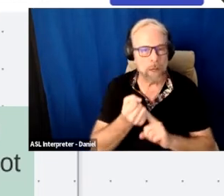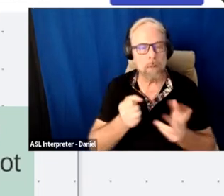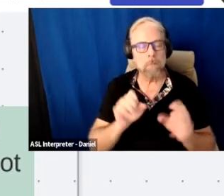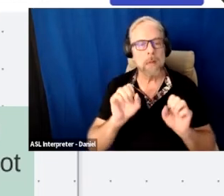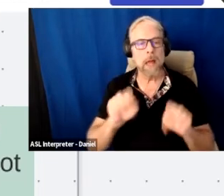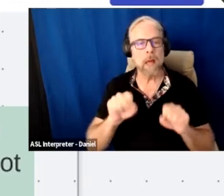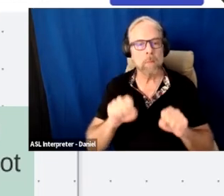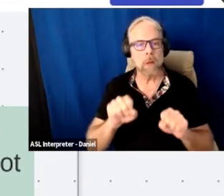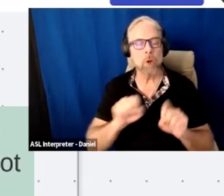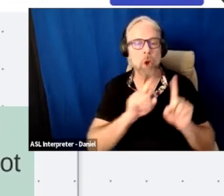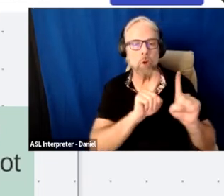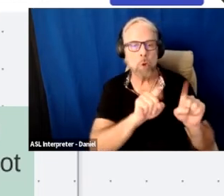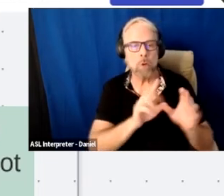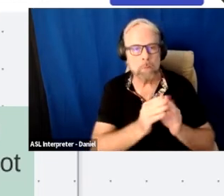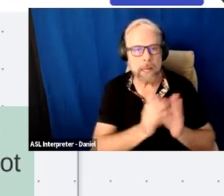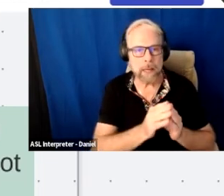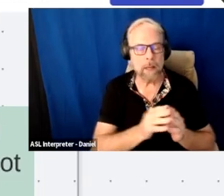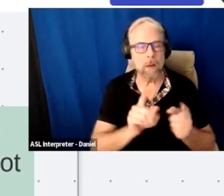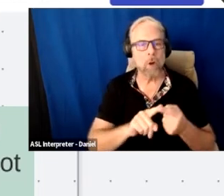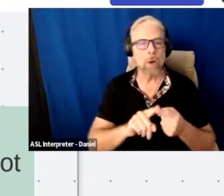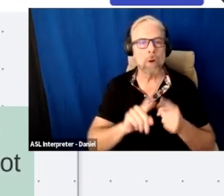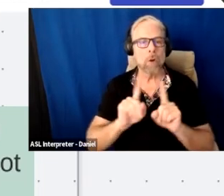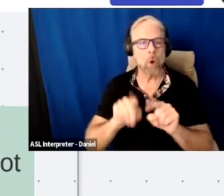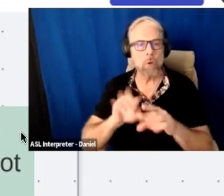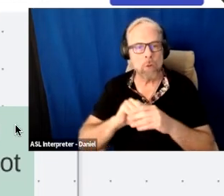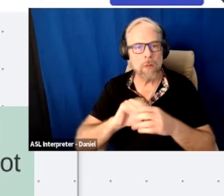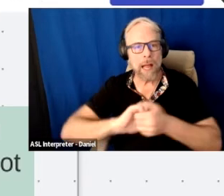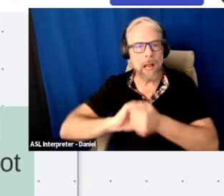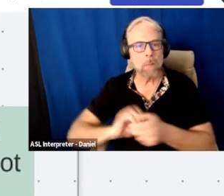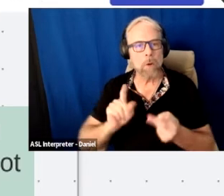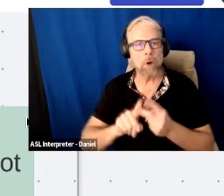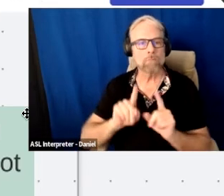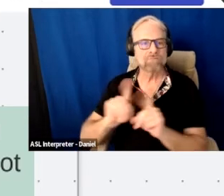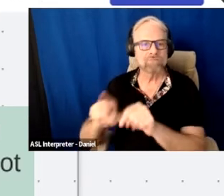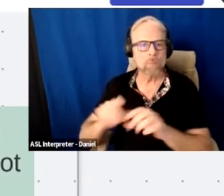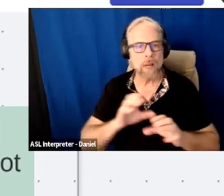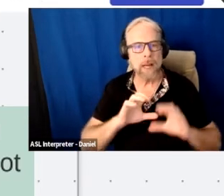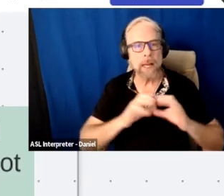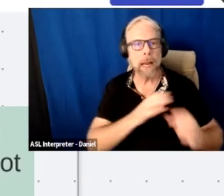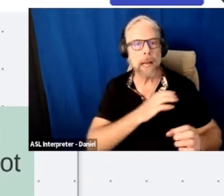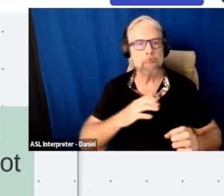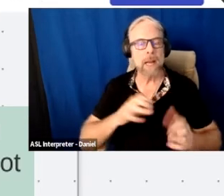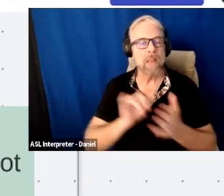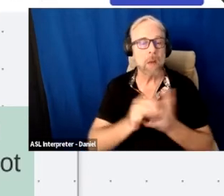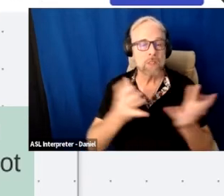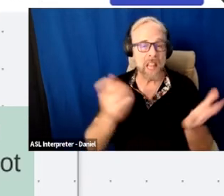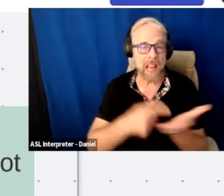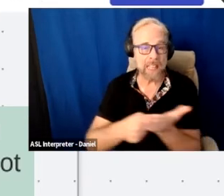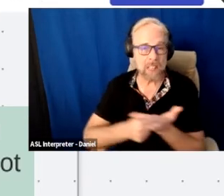attend those meetings or those collaborations or those committees. That was a lot of the discussion.